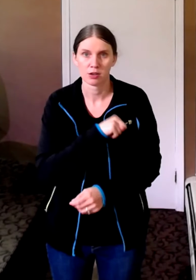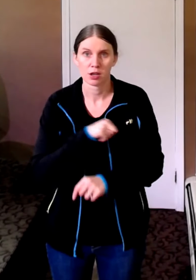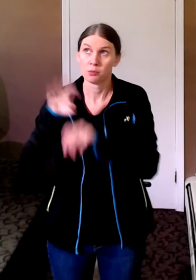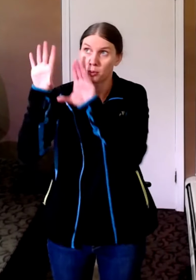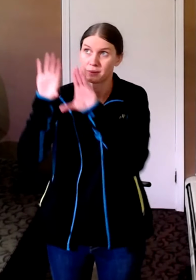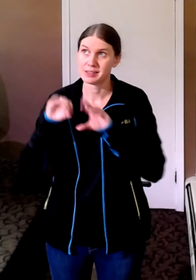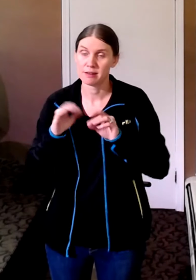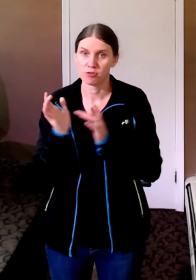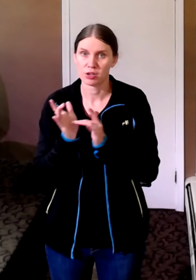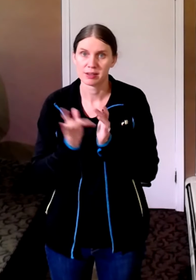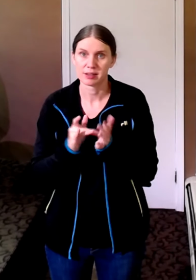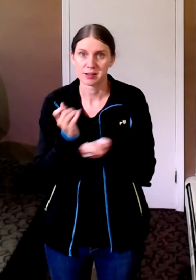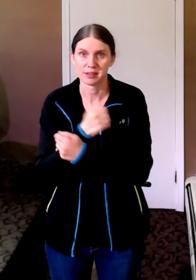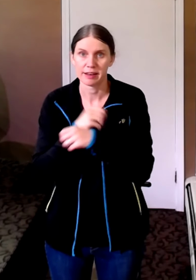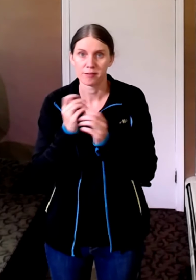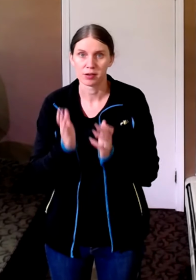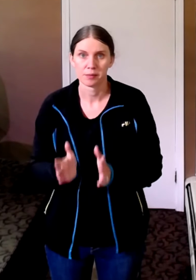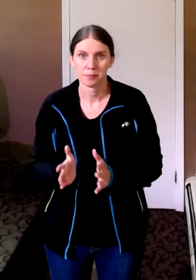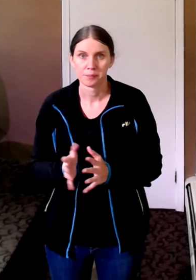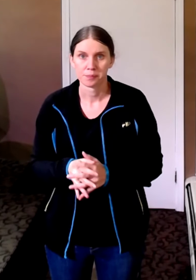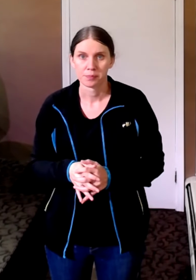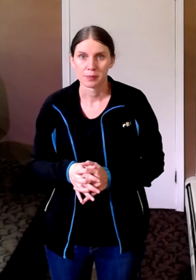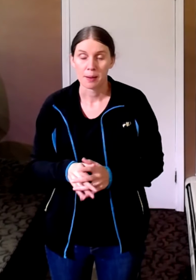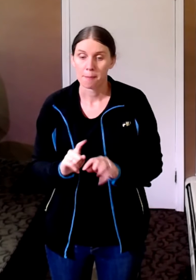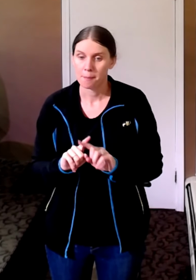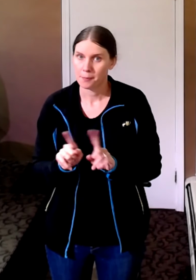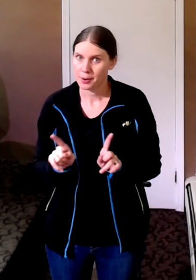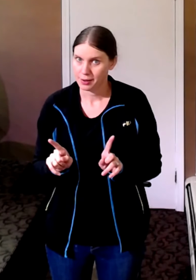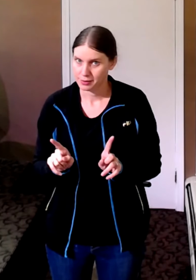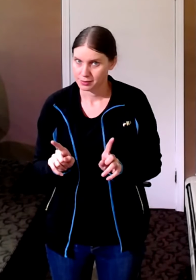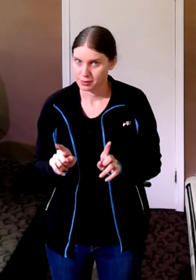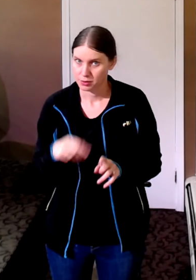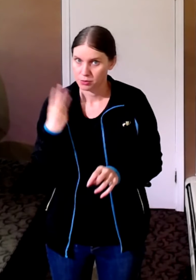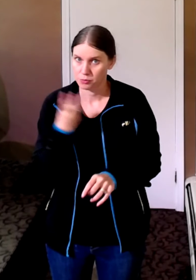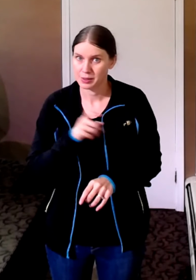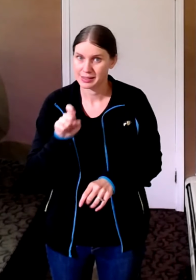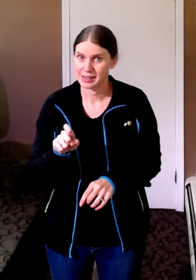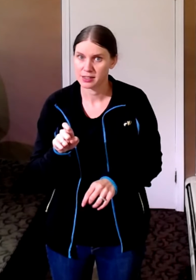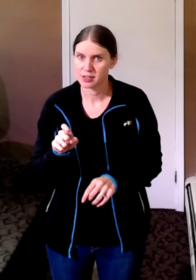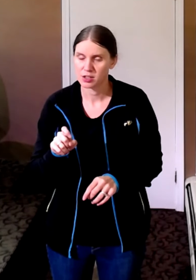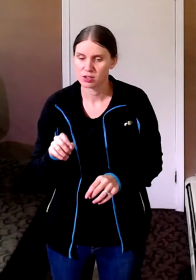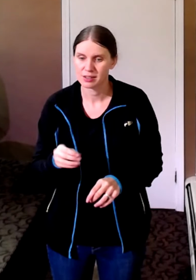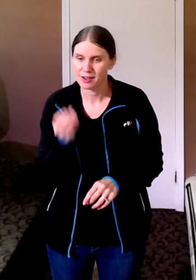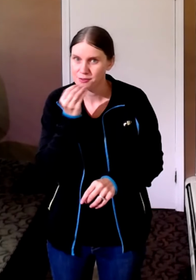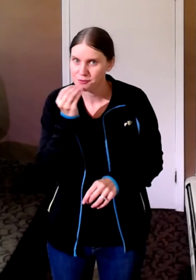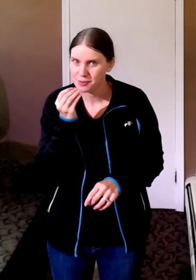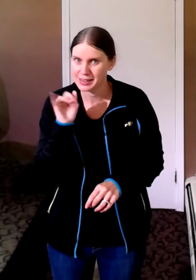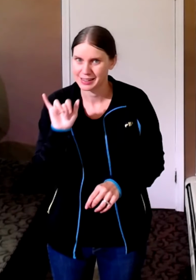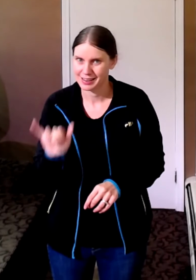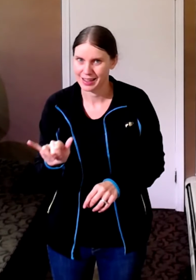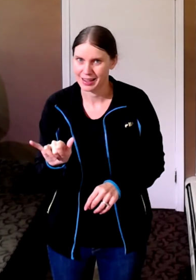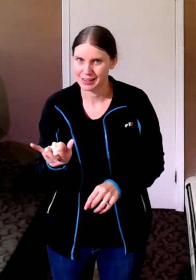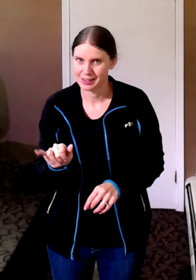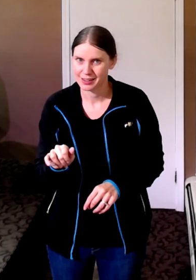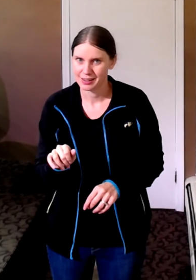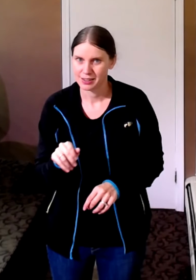accept the Lord Jesus Christ. However, we must nurture that new